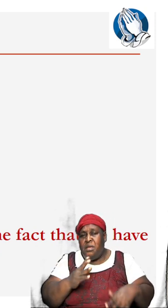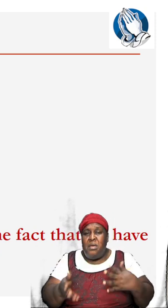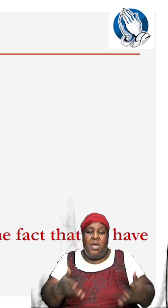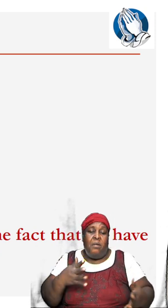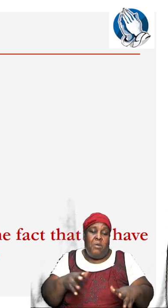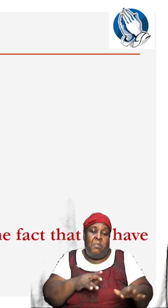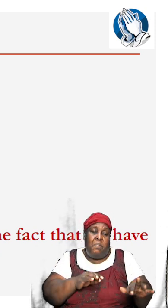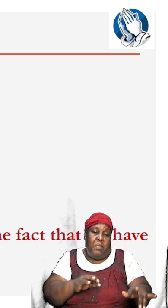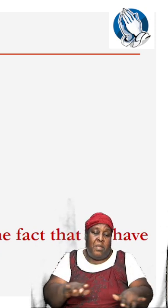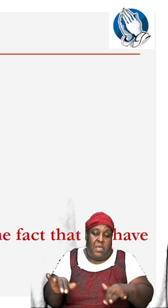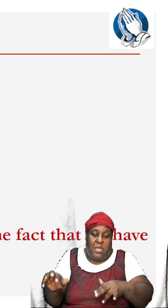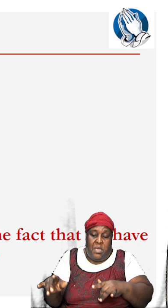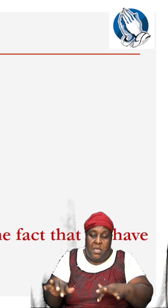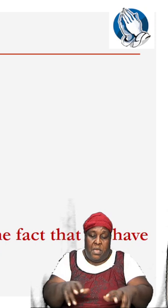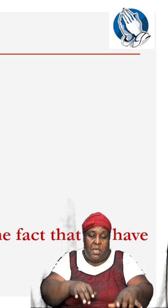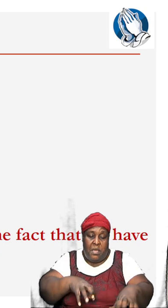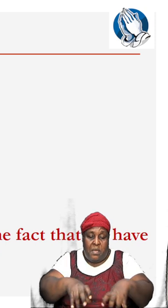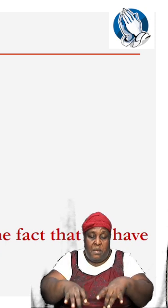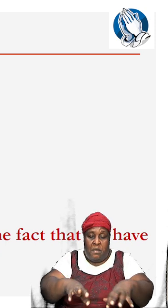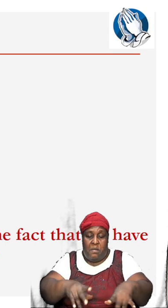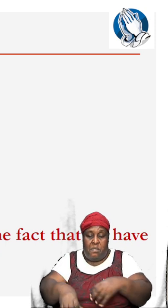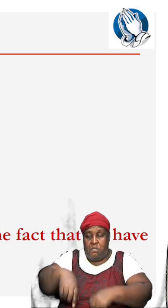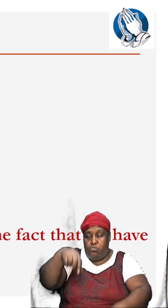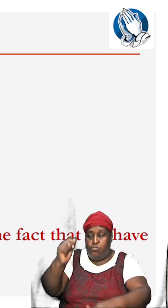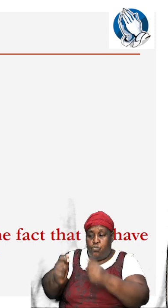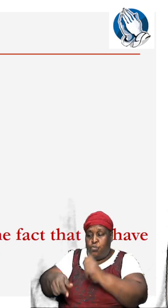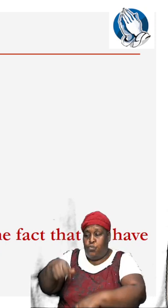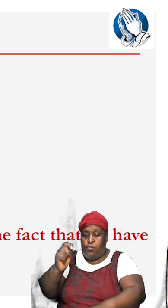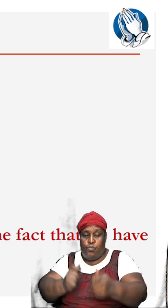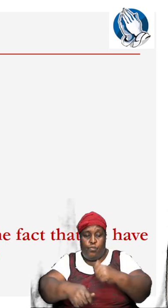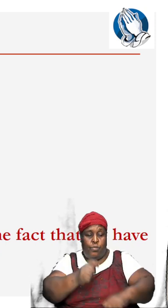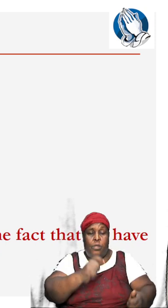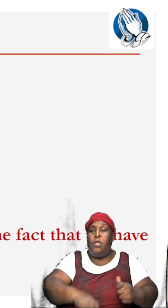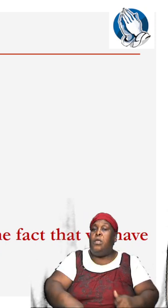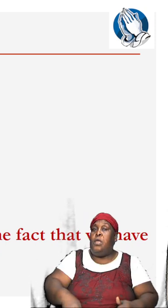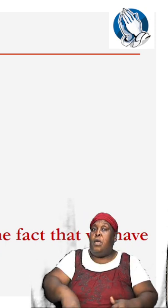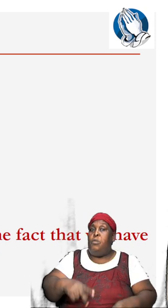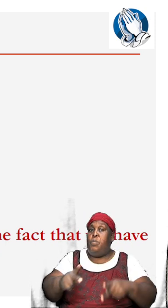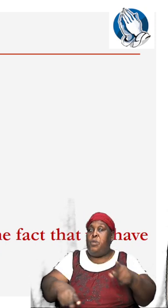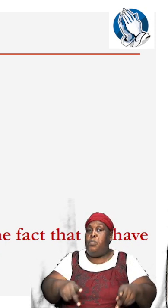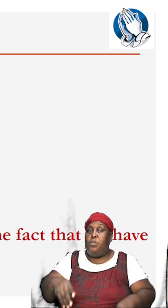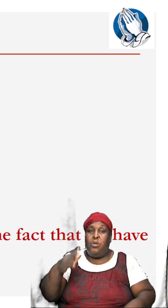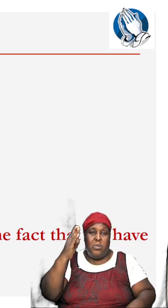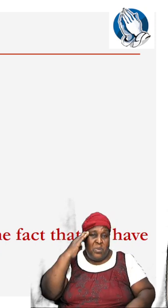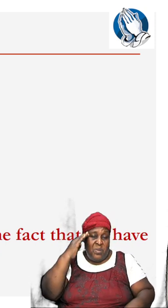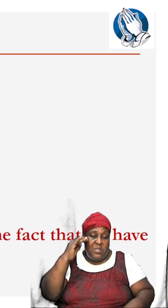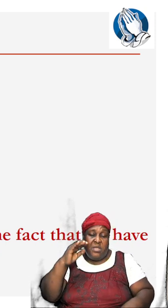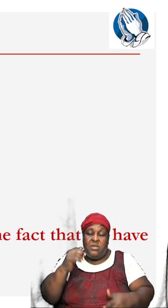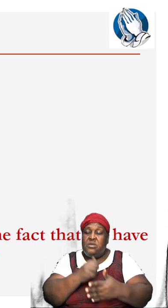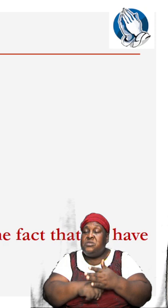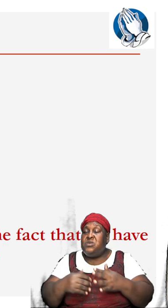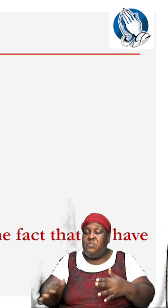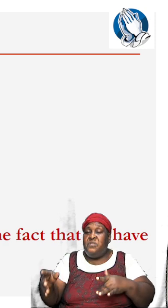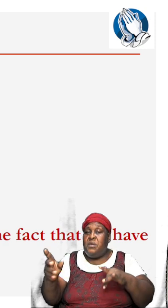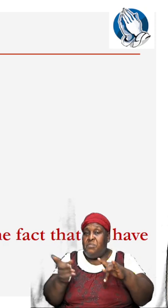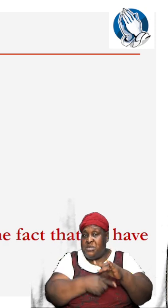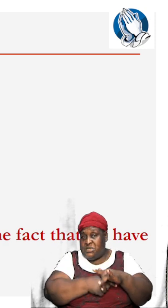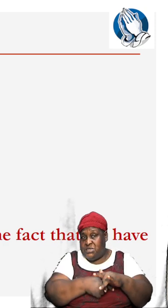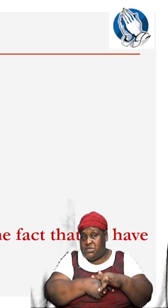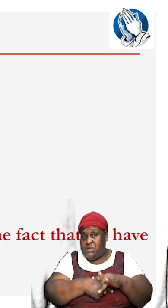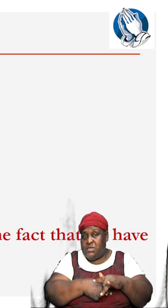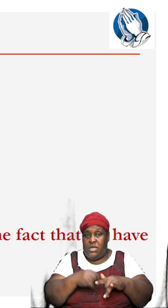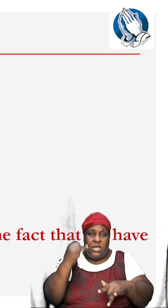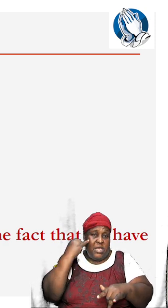play an instrument, but people are going to realize that there is something that is missing. If you lose